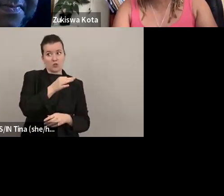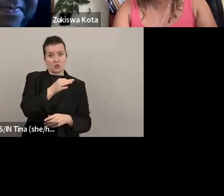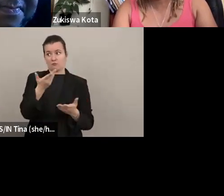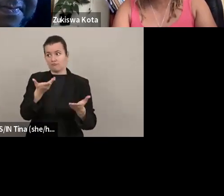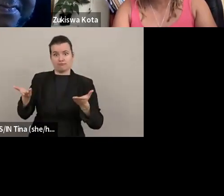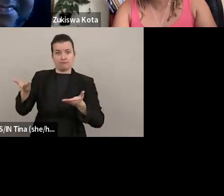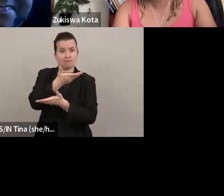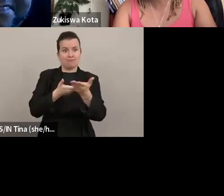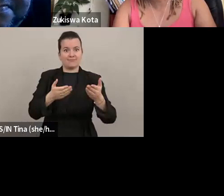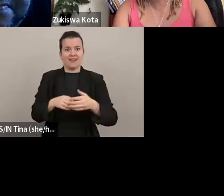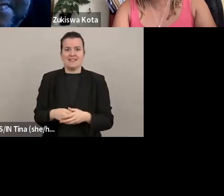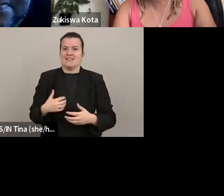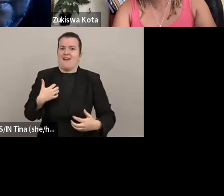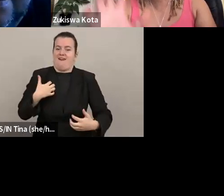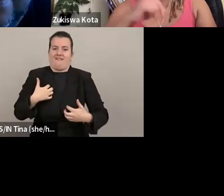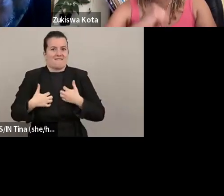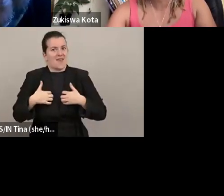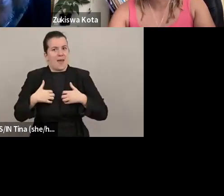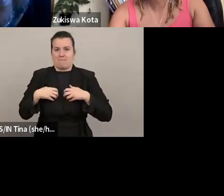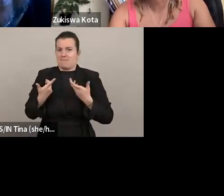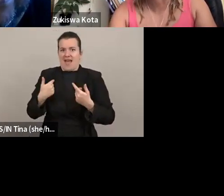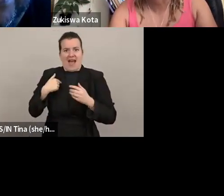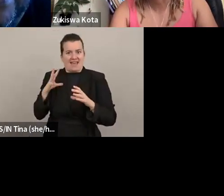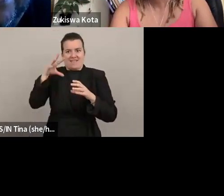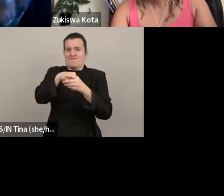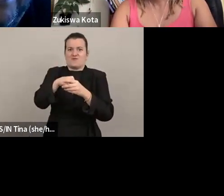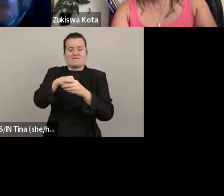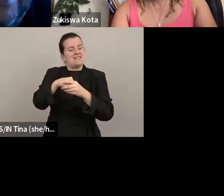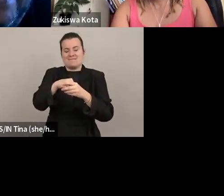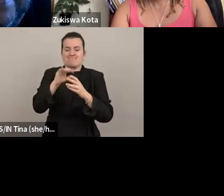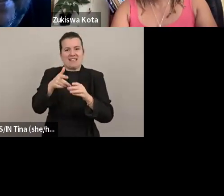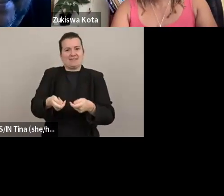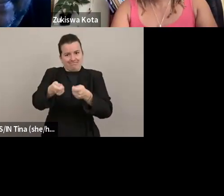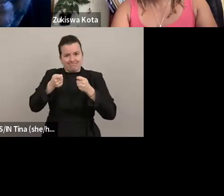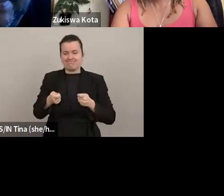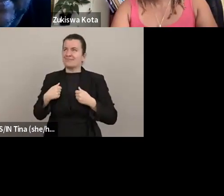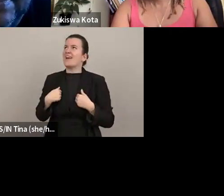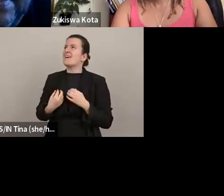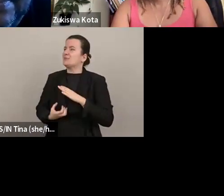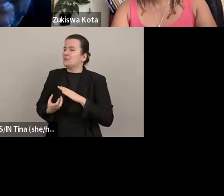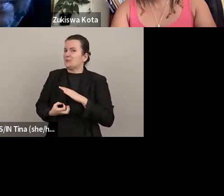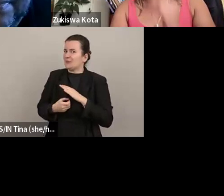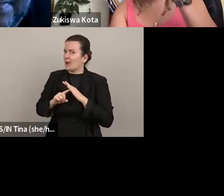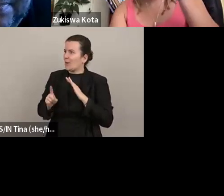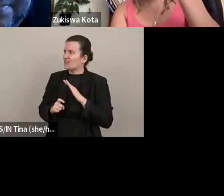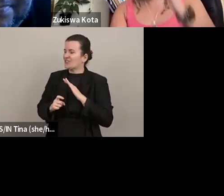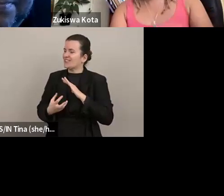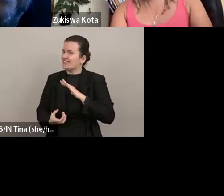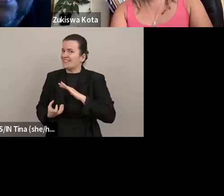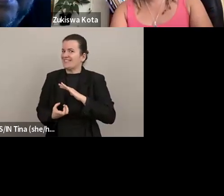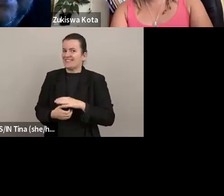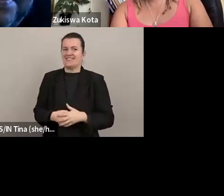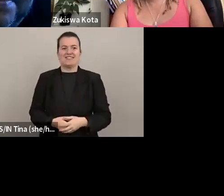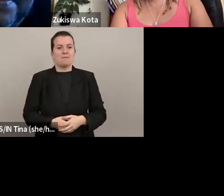I do wish I was a panelist because I've got some burning questions, but let's see how things go. Yeah, I think for me, mine is to Mike